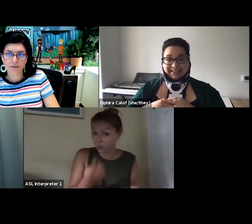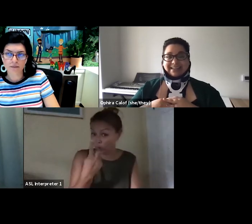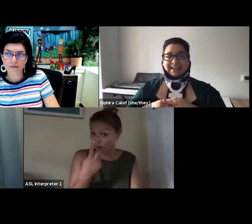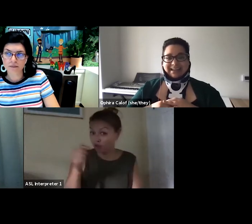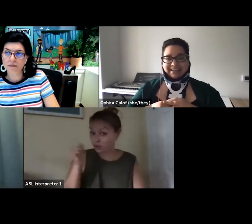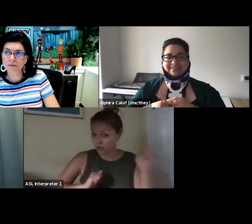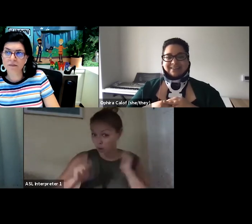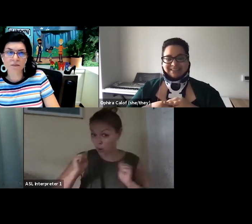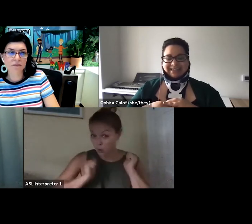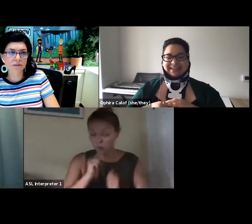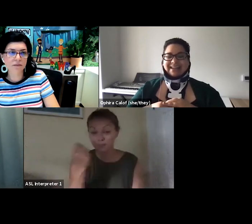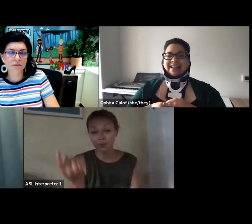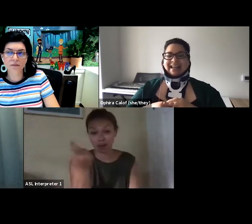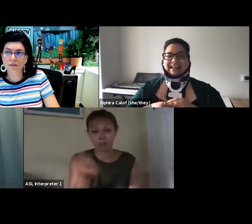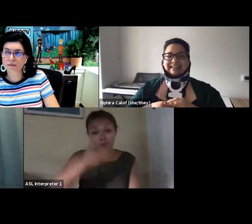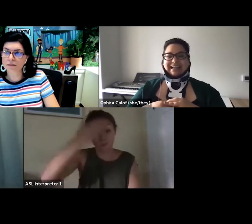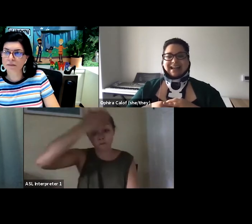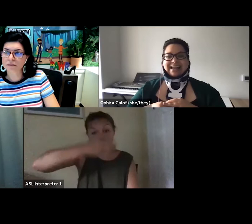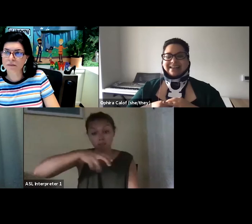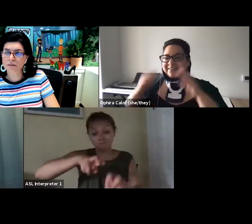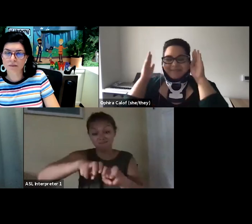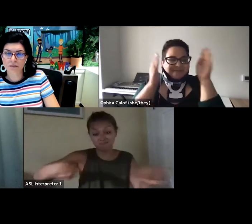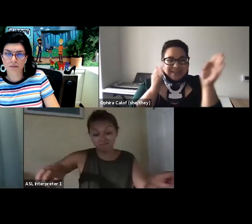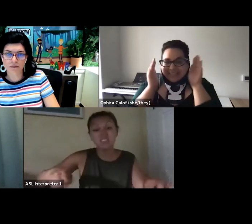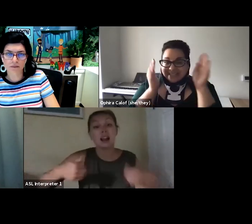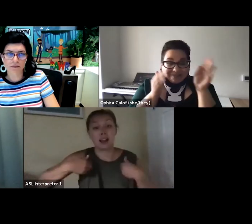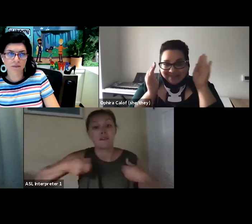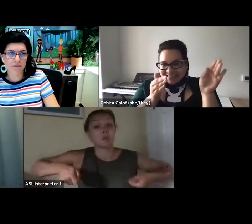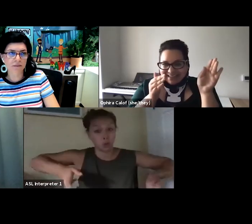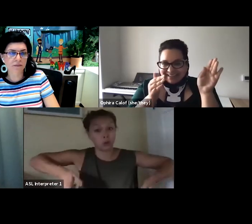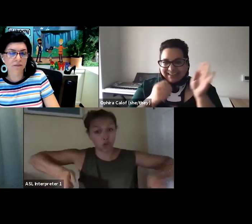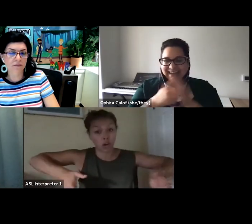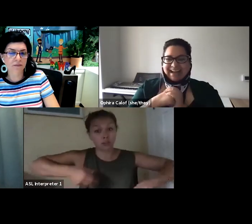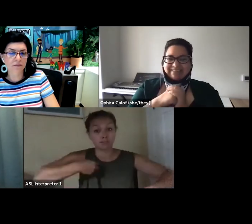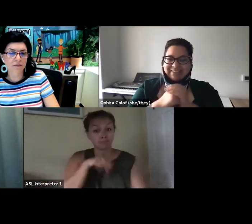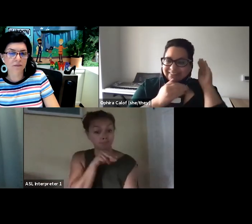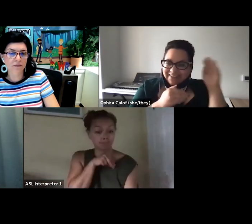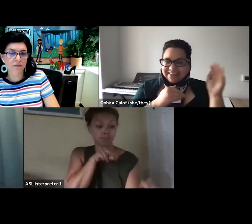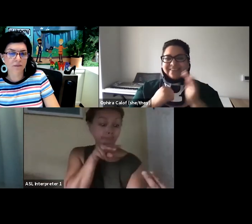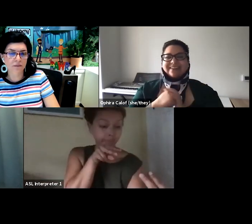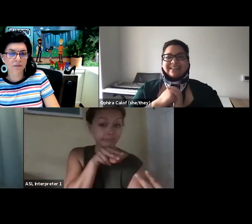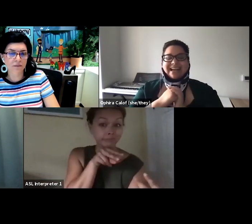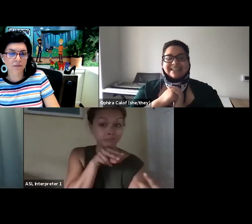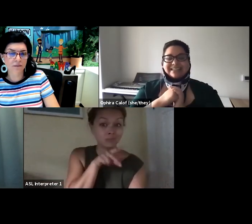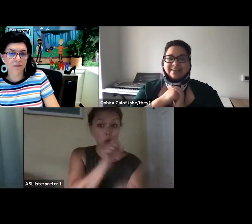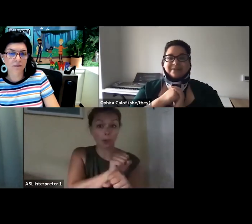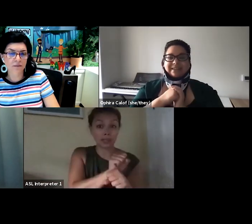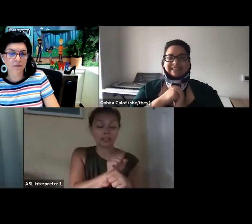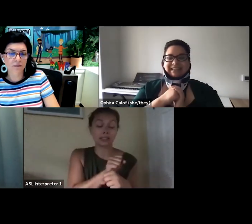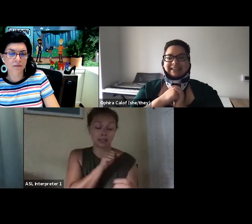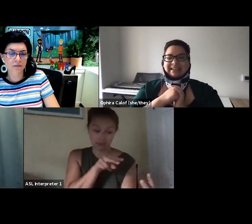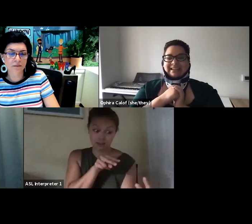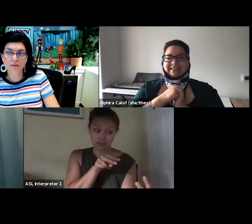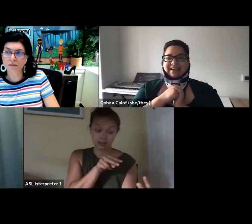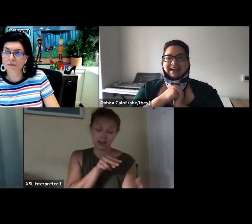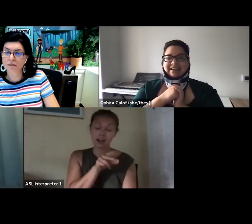a young kid in a wheelchair. And I, because they were right there, right in front of me, I just kept